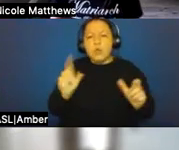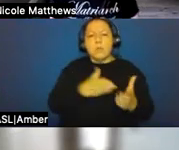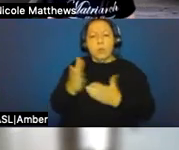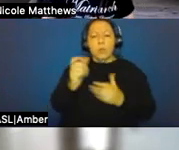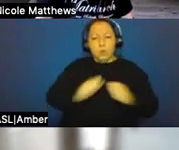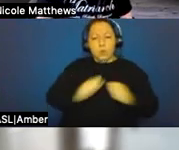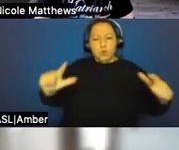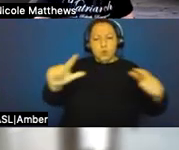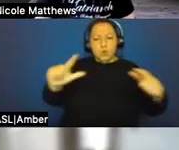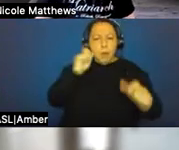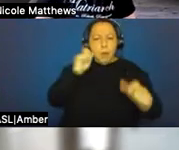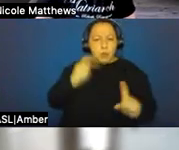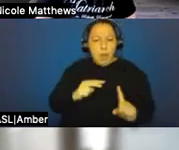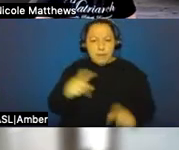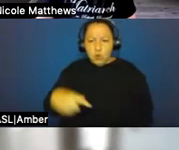lens.